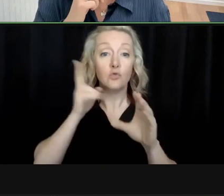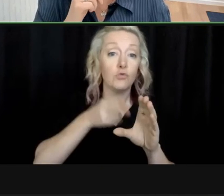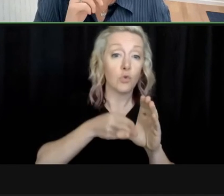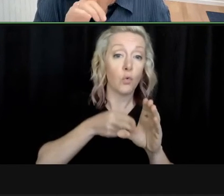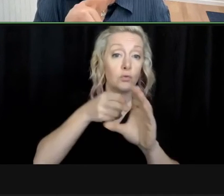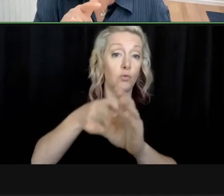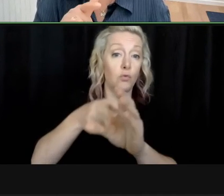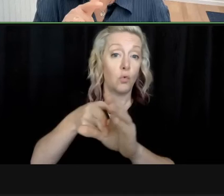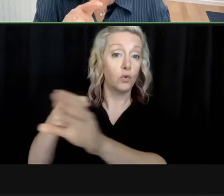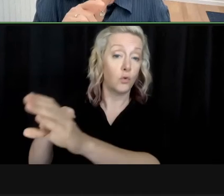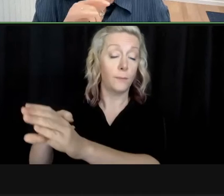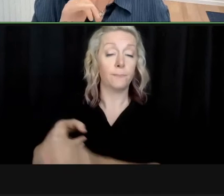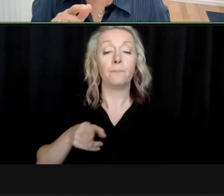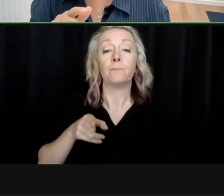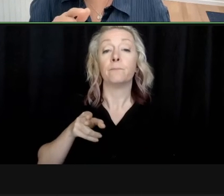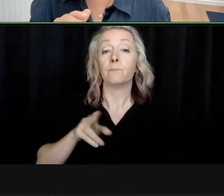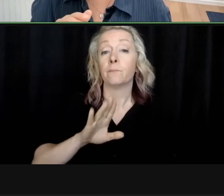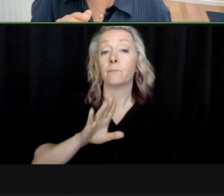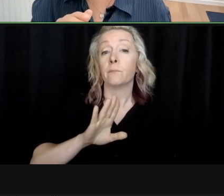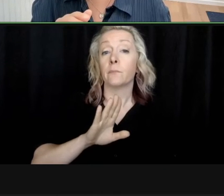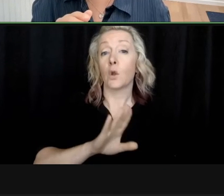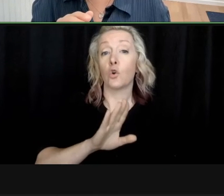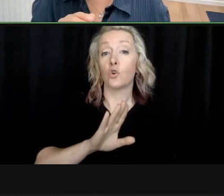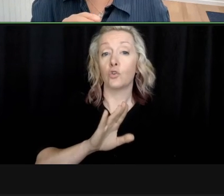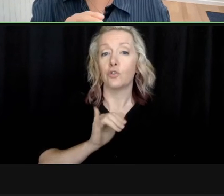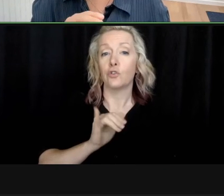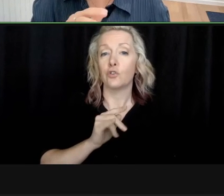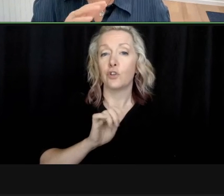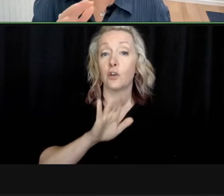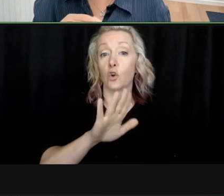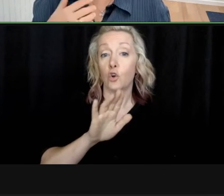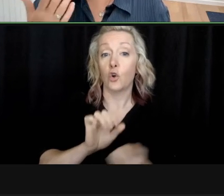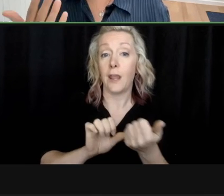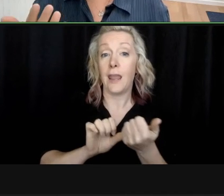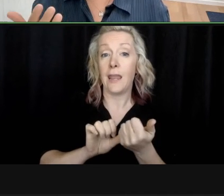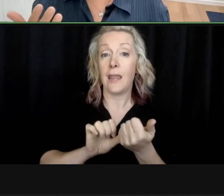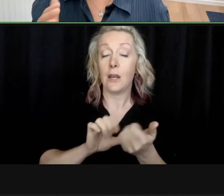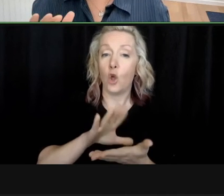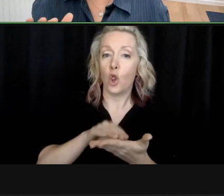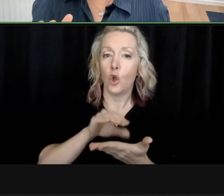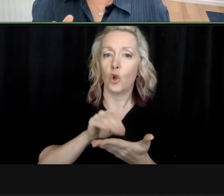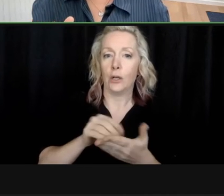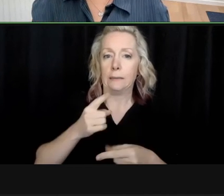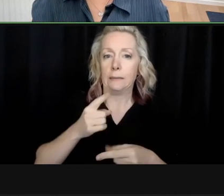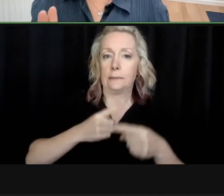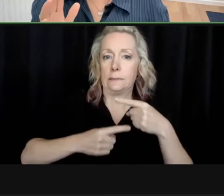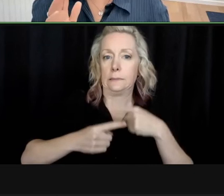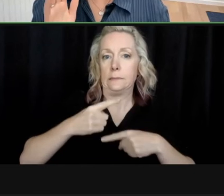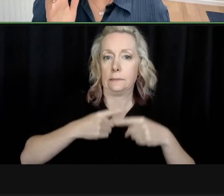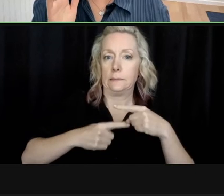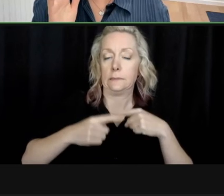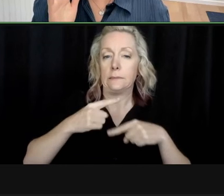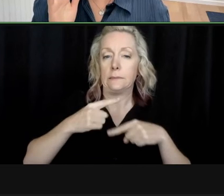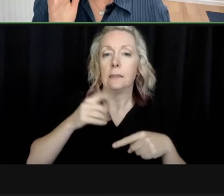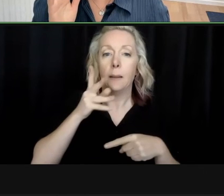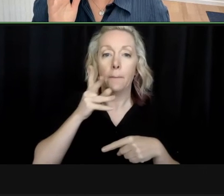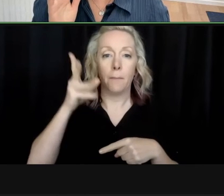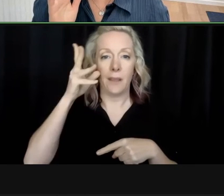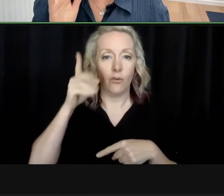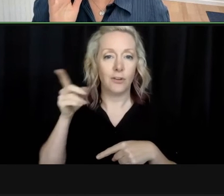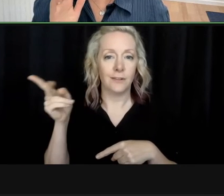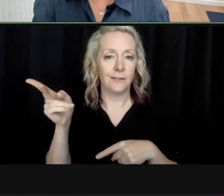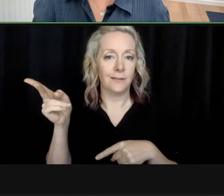She had, the ABA aide was learning sign language, but knew just the very basic. The parents were